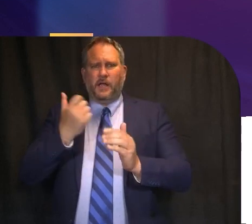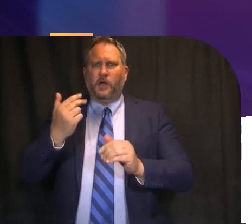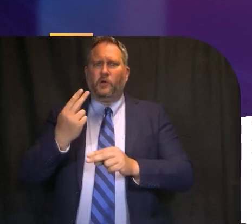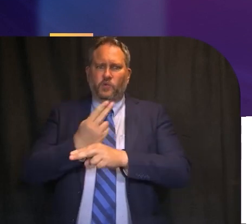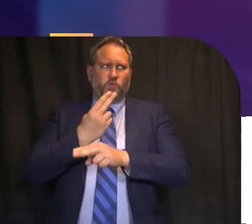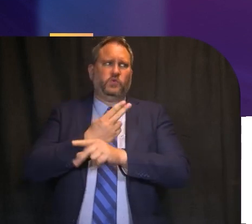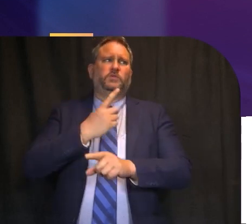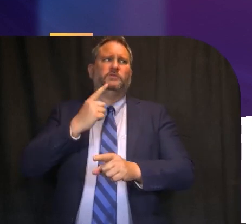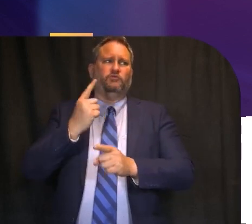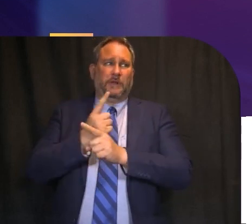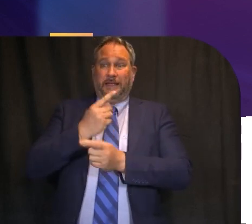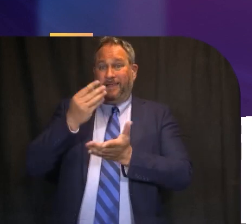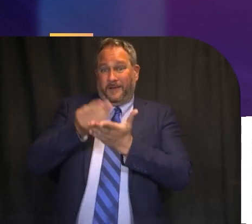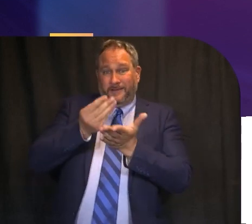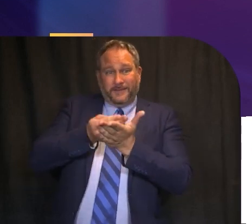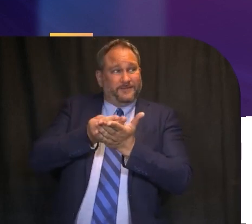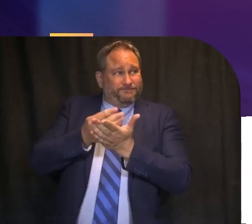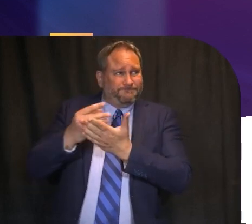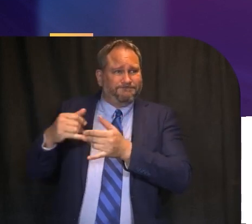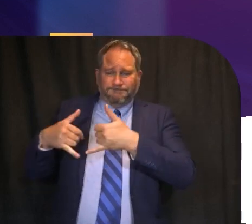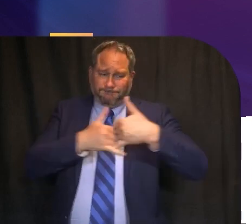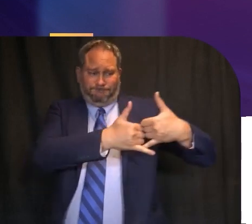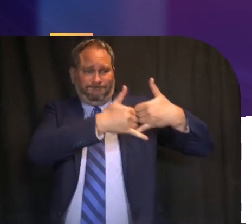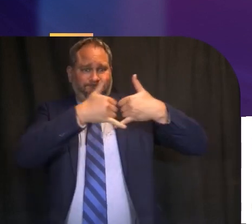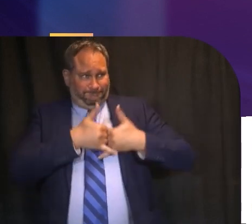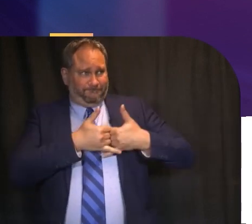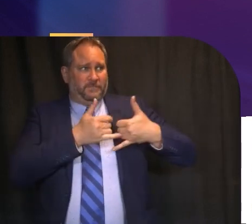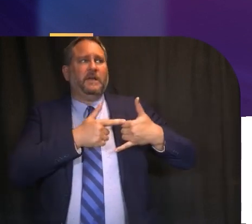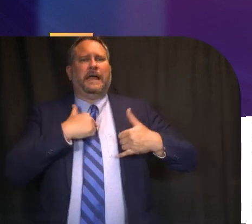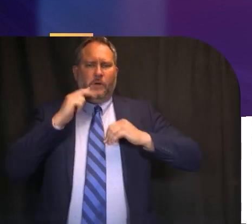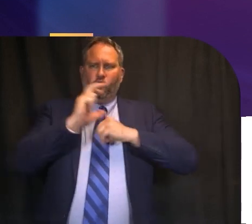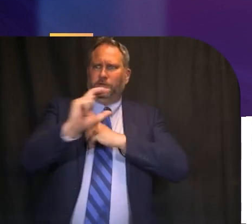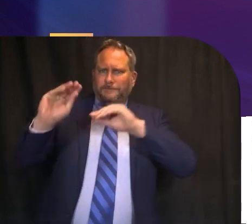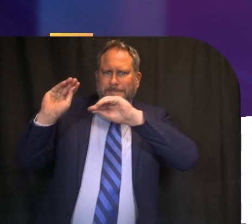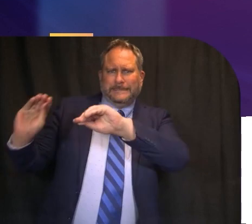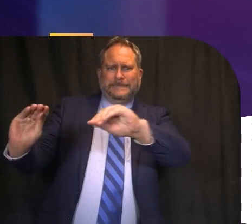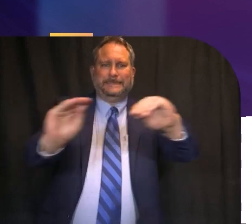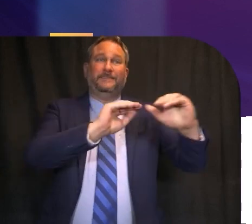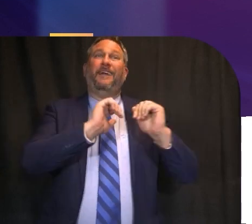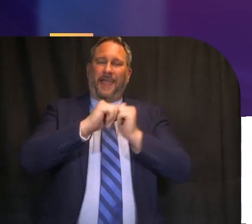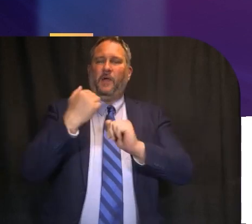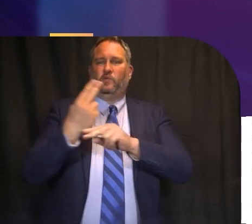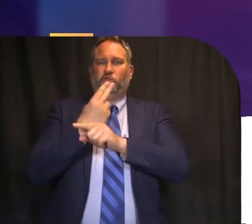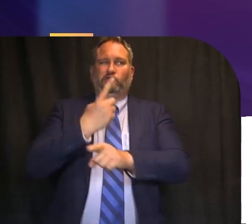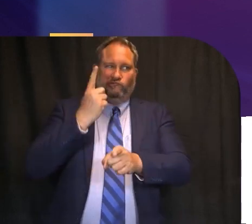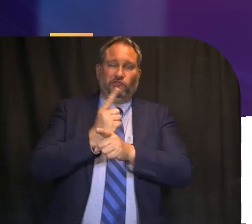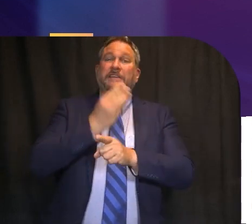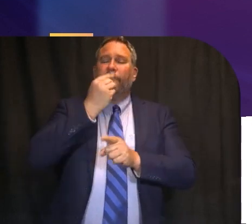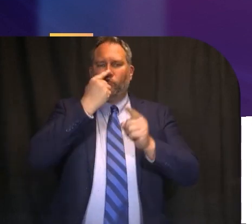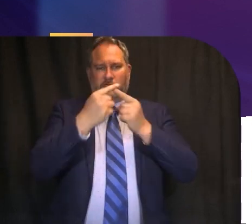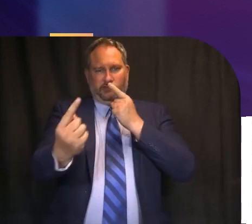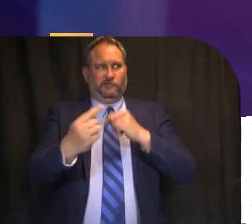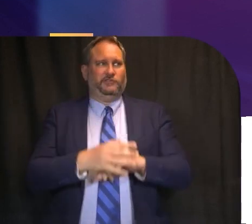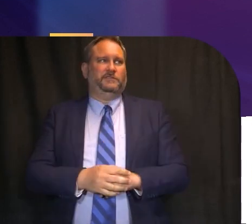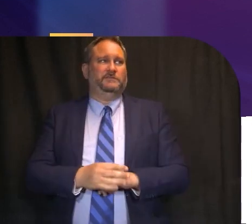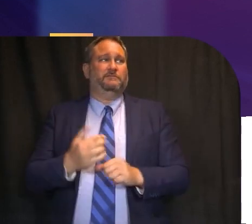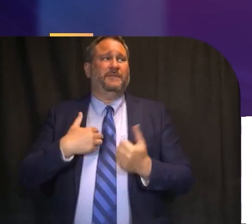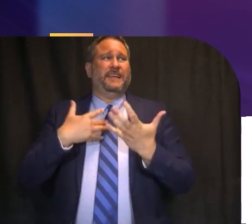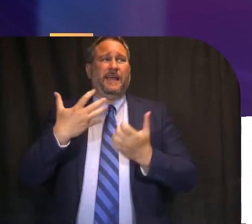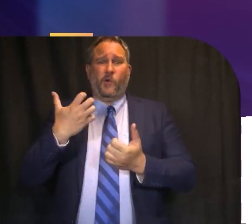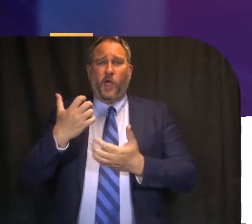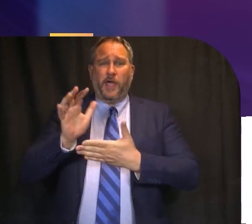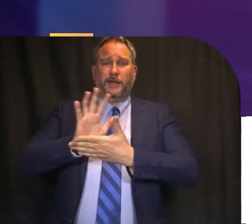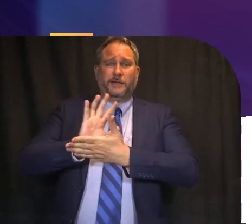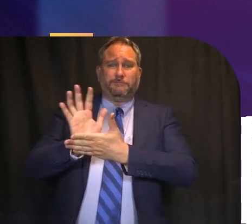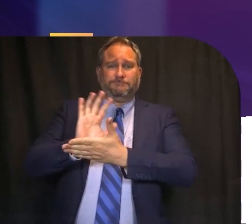food allergies. I chose the medium of animation so that I can target elementary school students and educate them on food